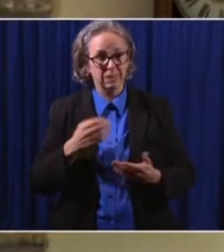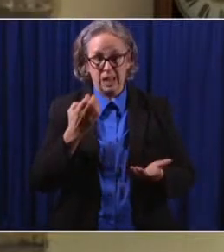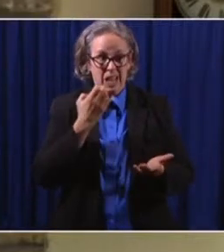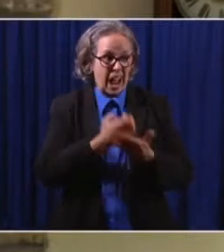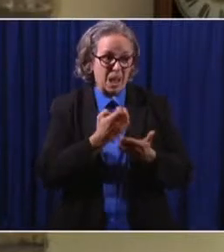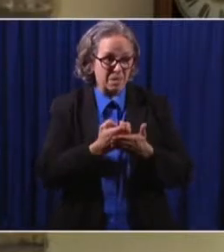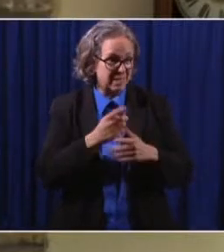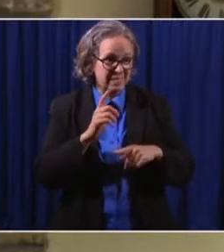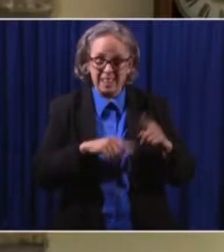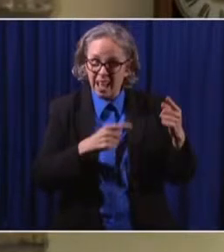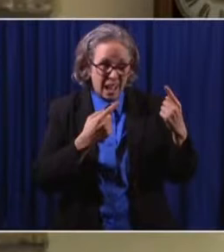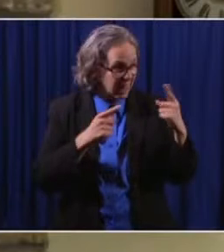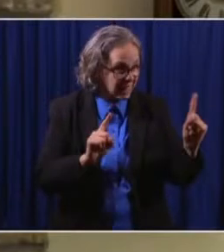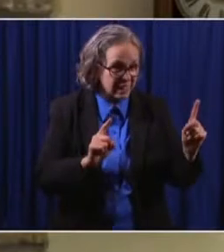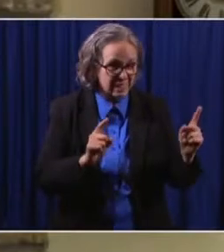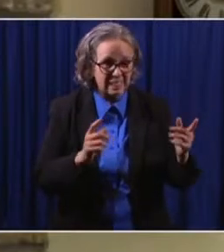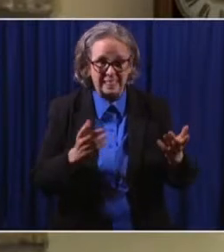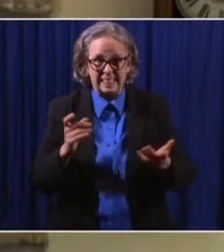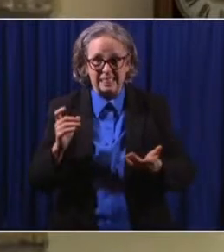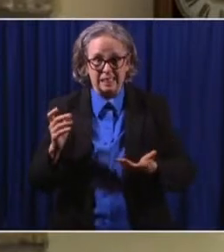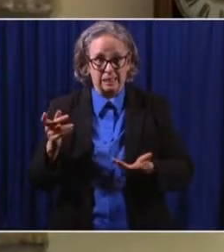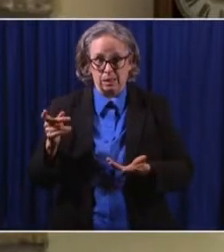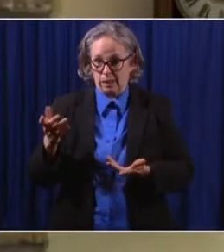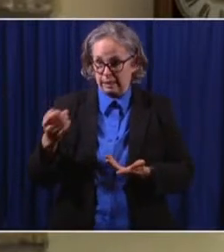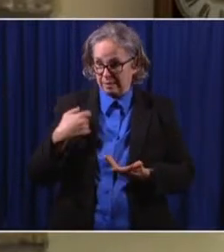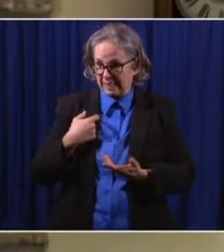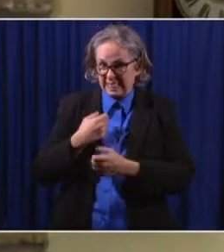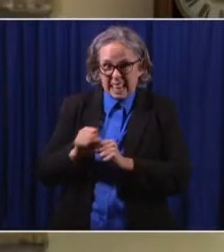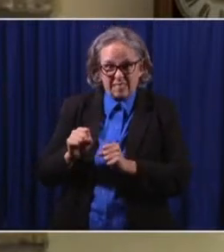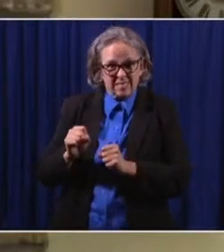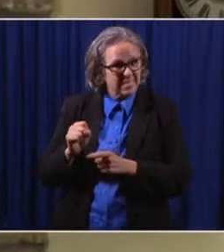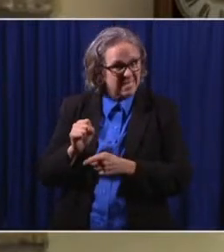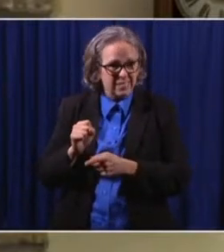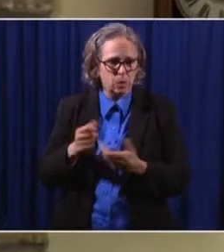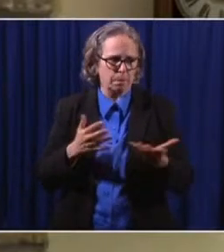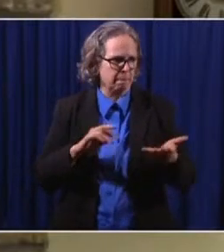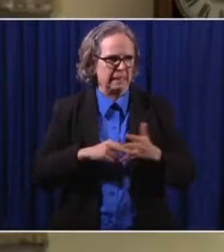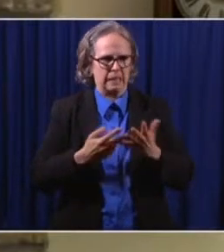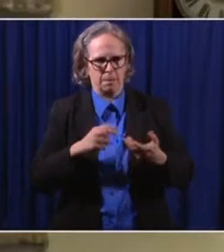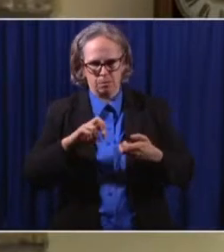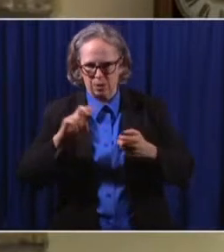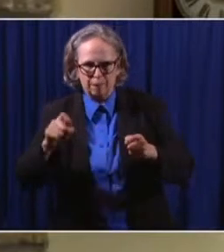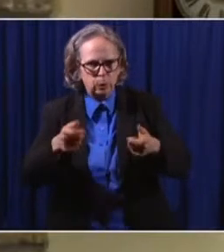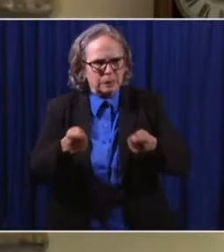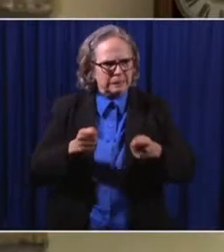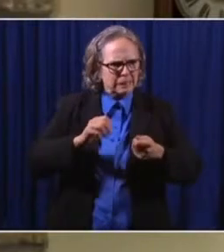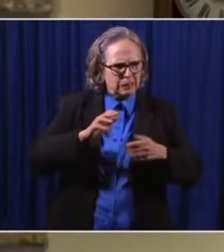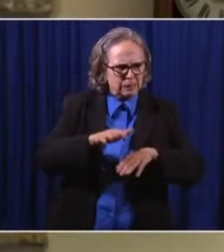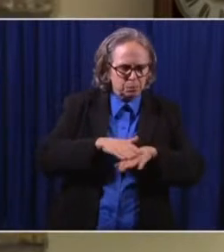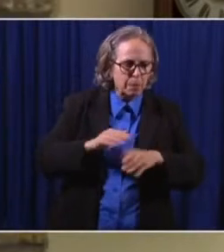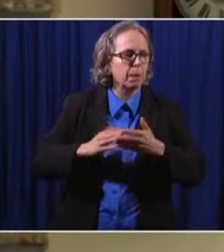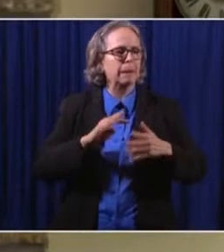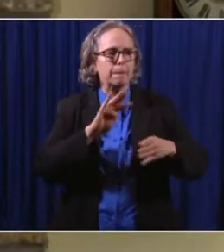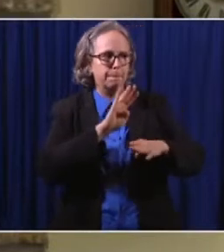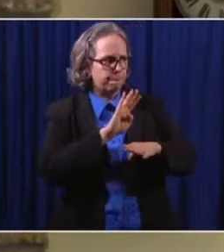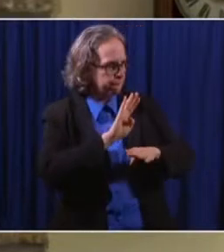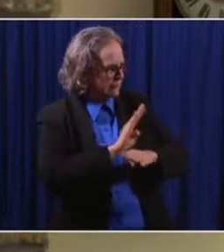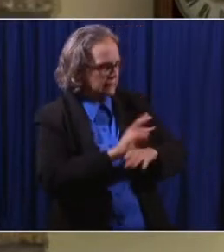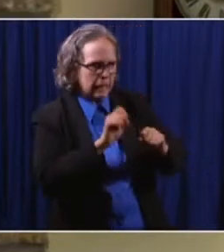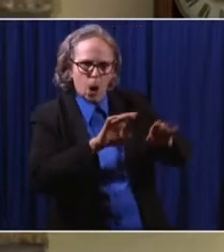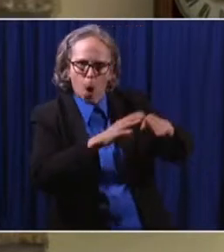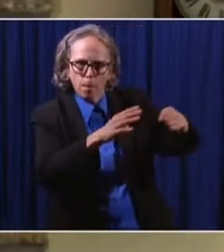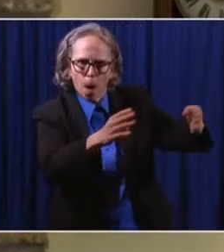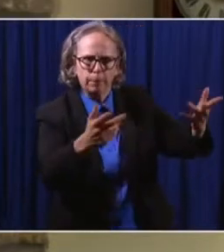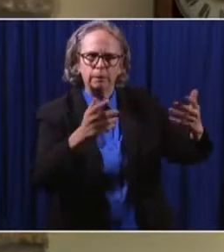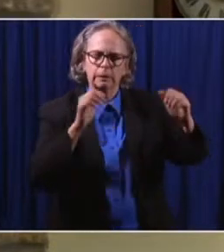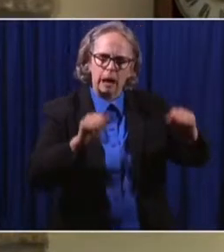have jobs unless we keep the virus down. We've got to keep the virus down. We've been, I think, very thoughtful about what we